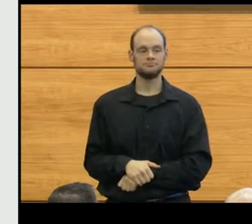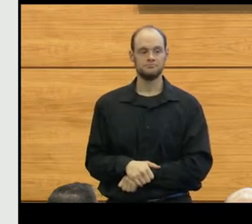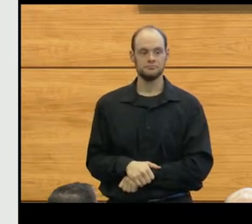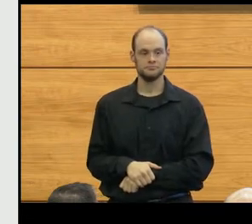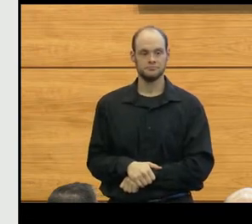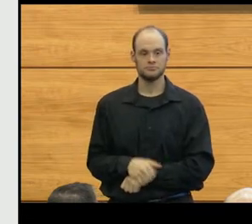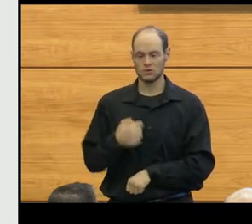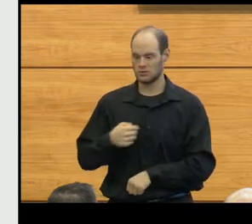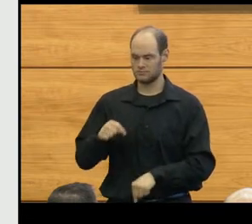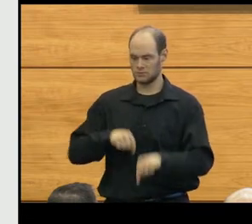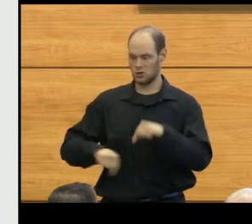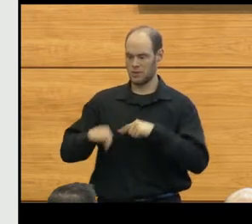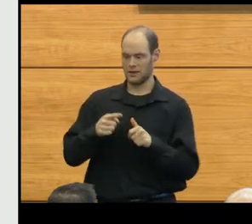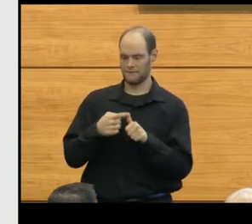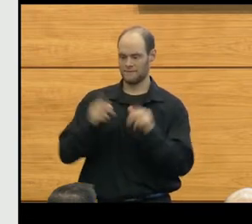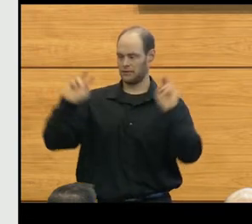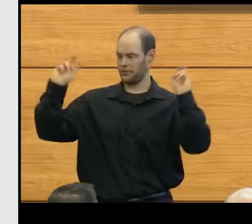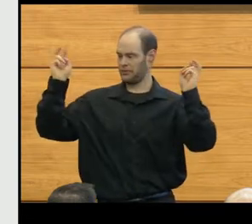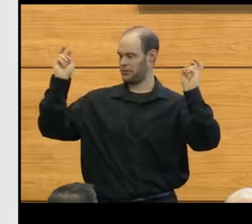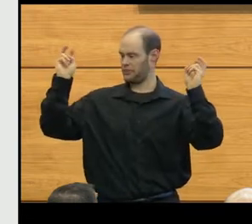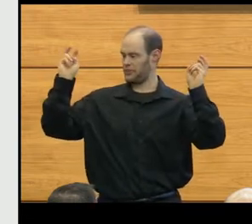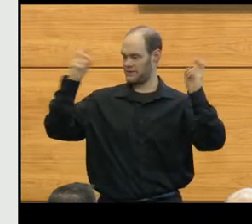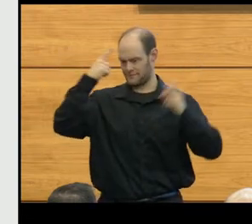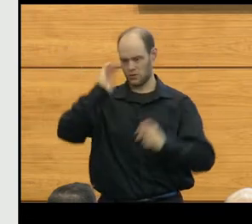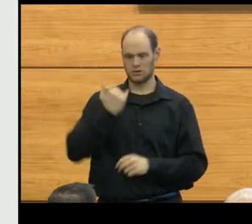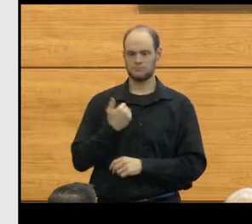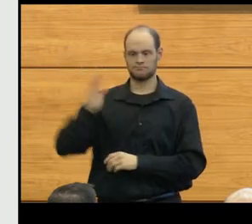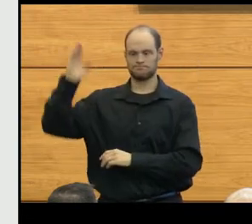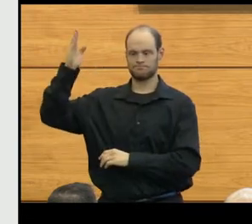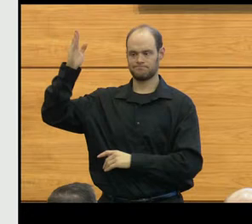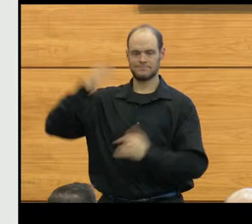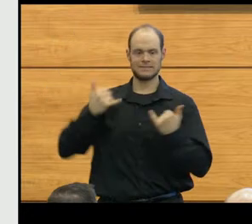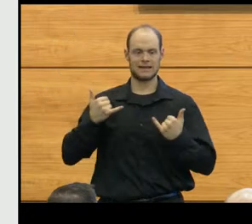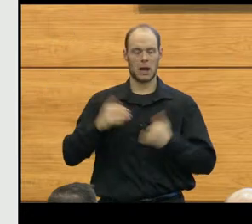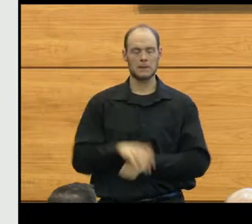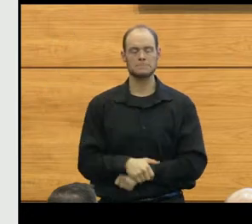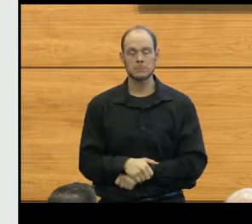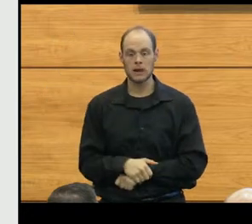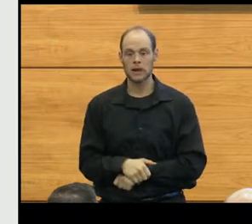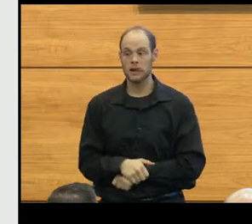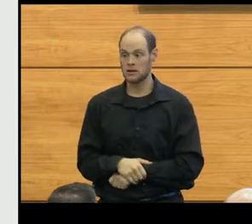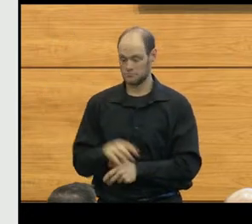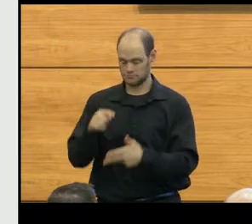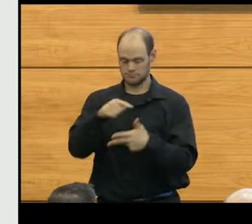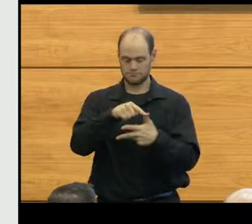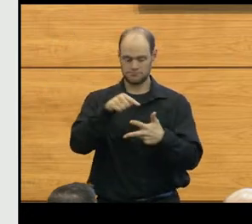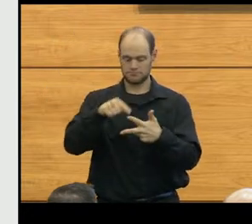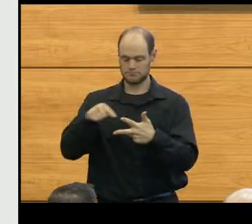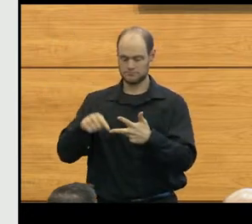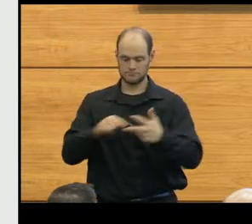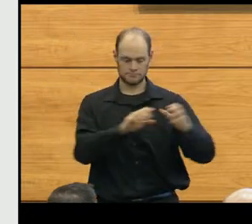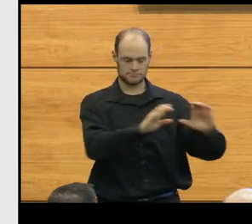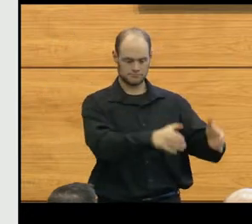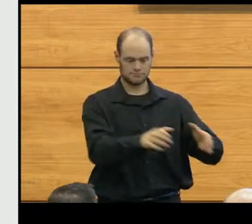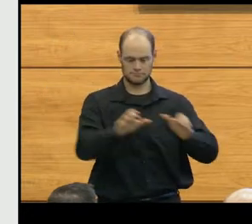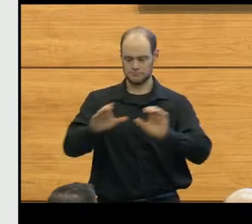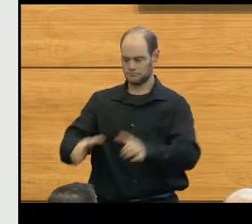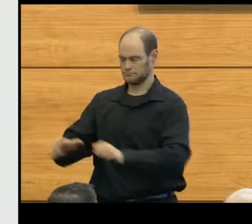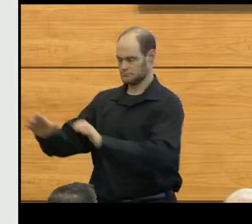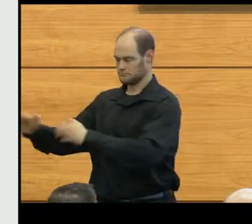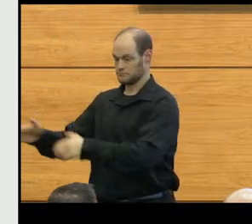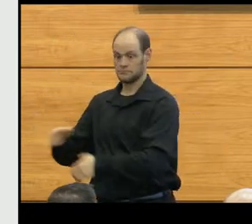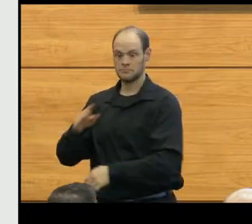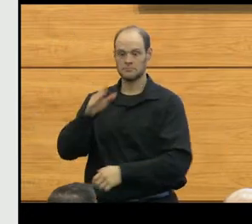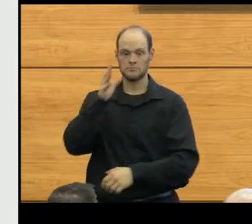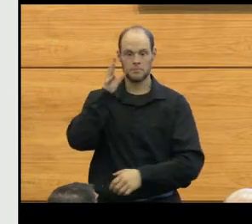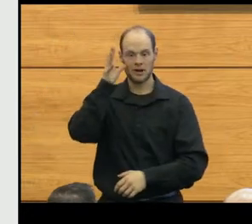And so I come back to the initial theme of what I had for this talk. You've seen three separate areas here in which